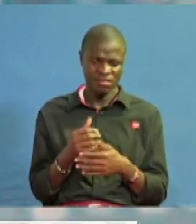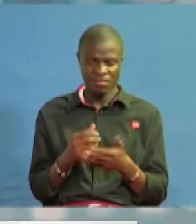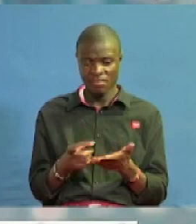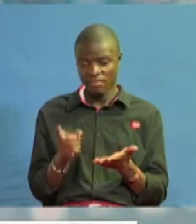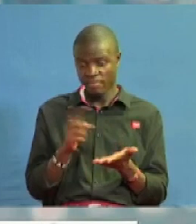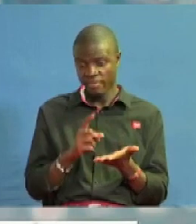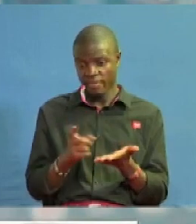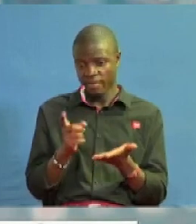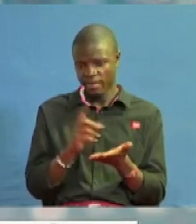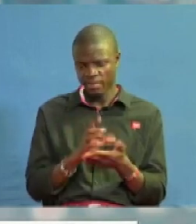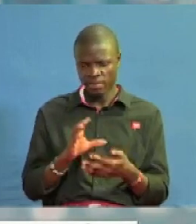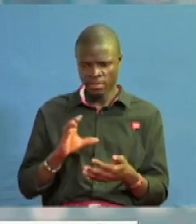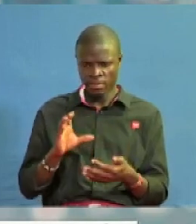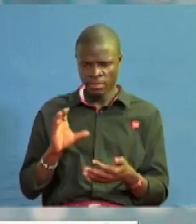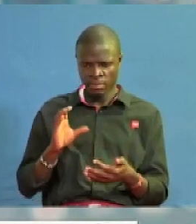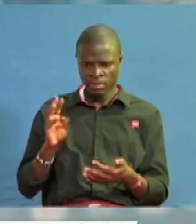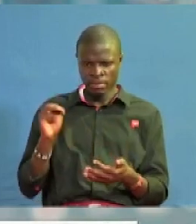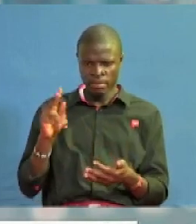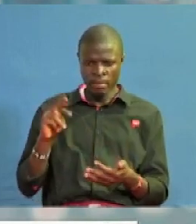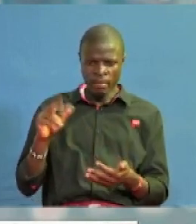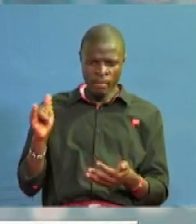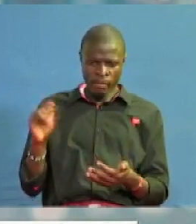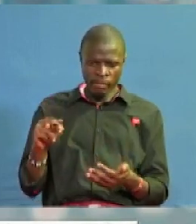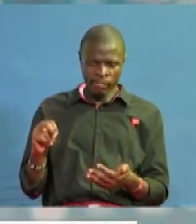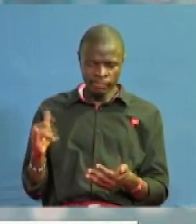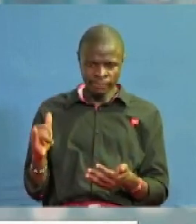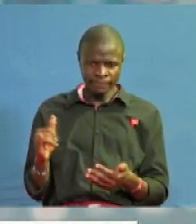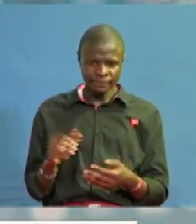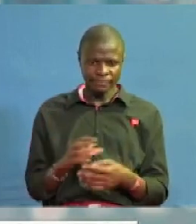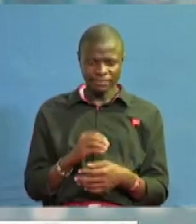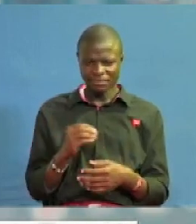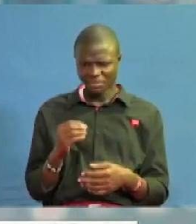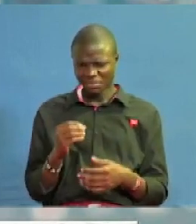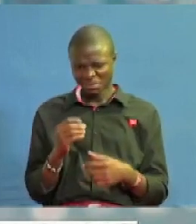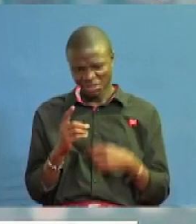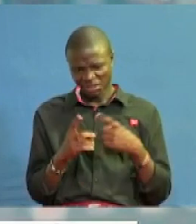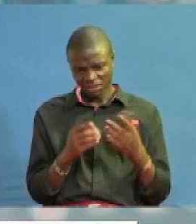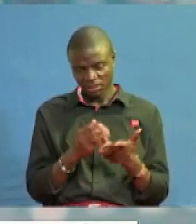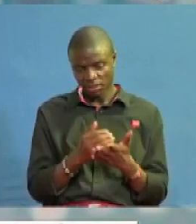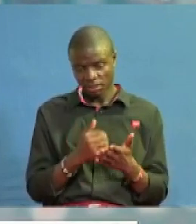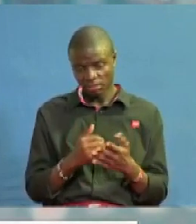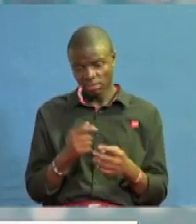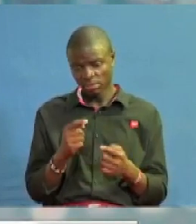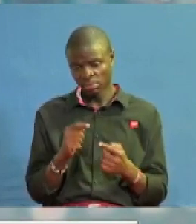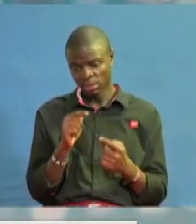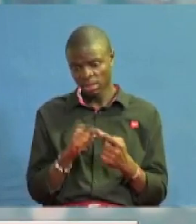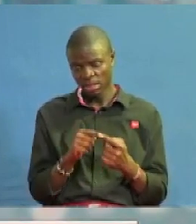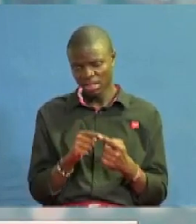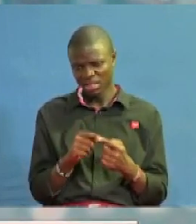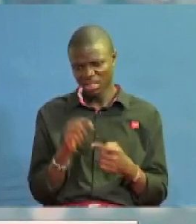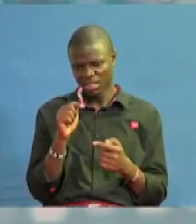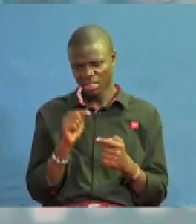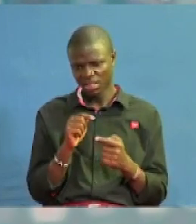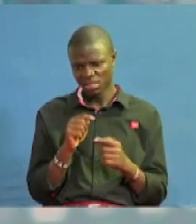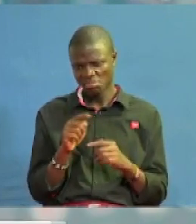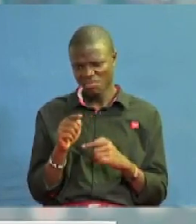Why? Because a profitable company is a company that will be able to declare profits and then dividends from these profits. And now these dividends